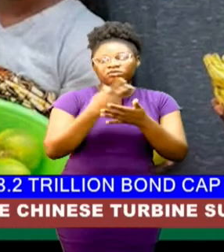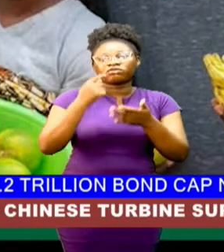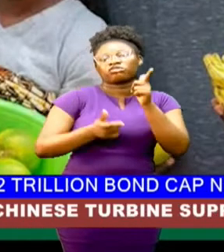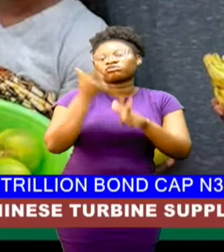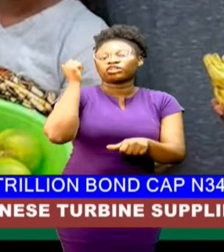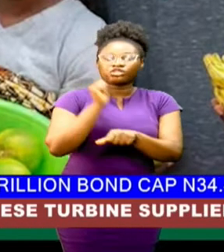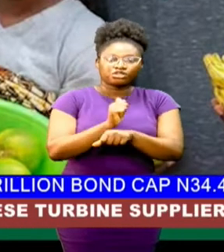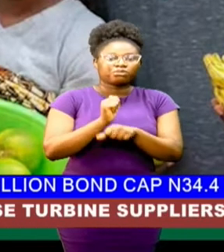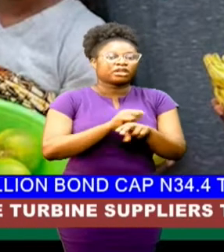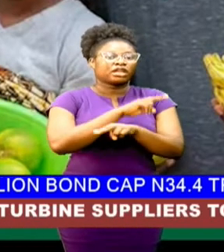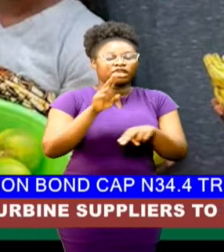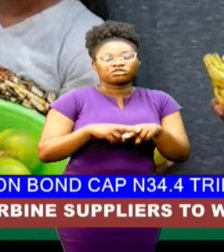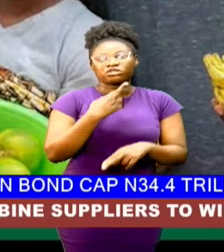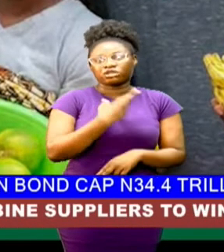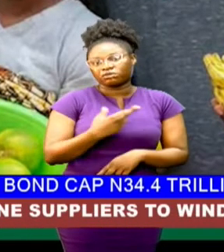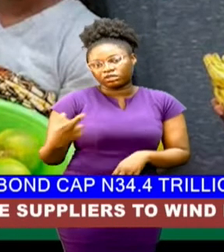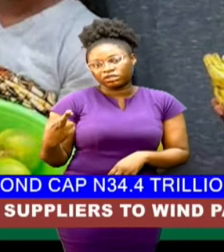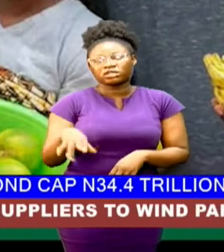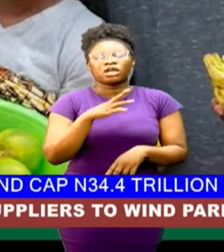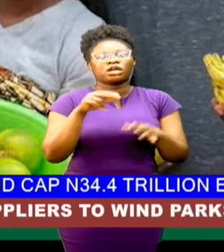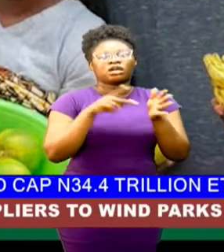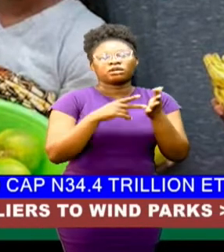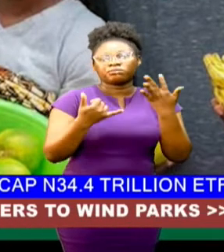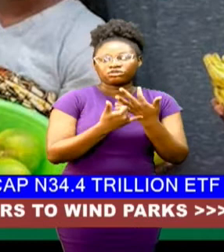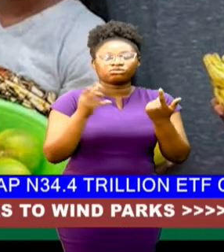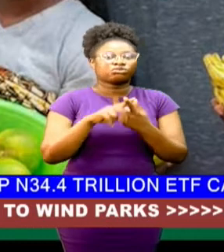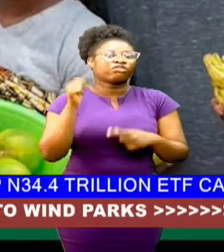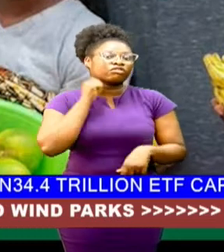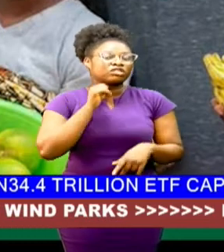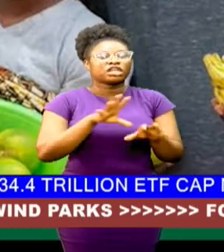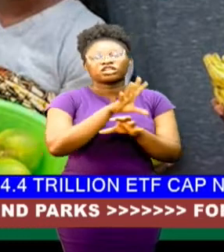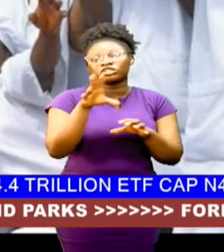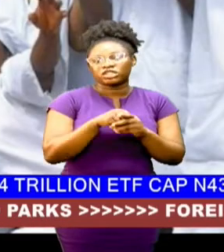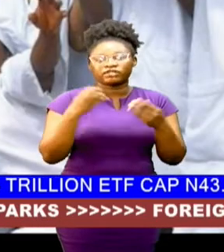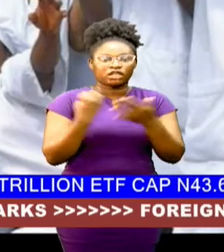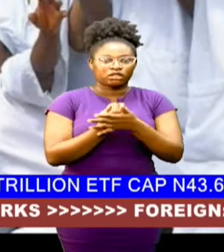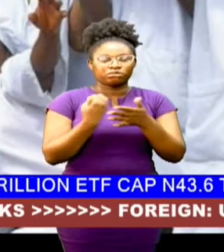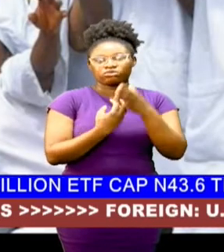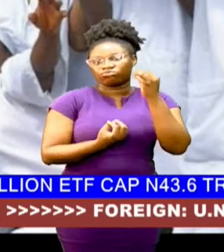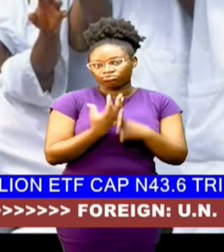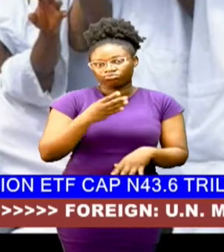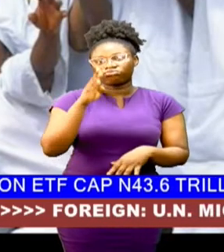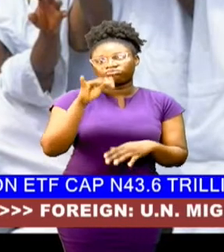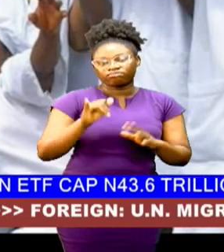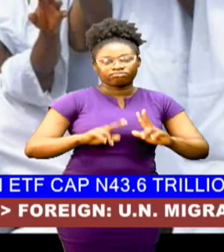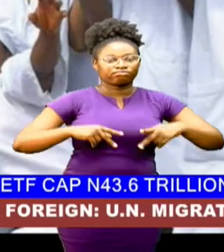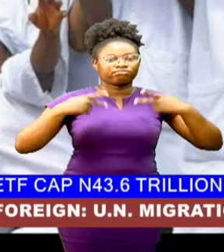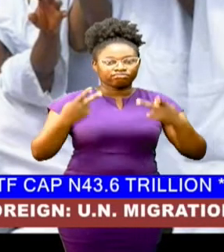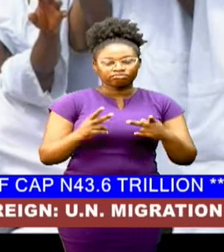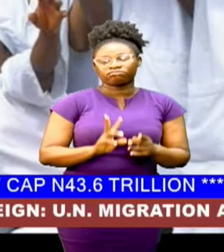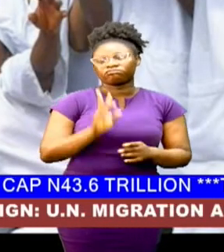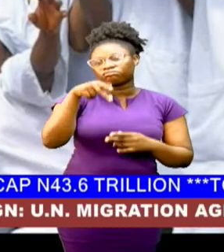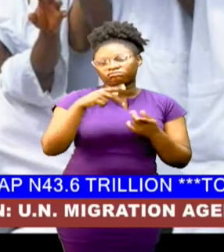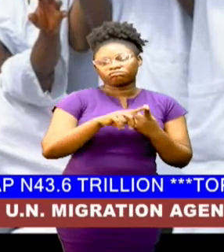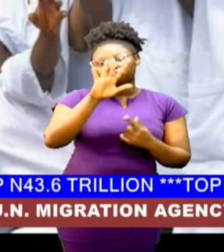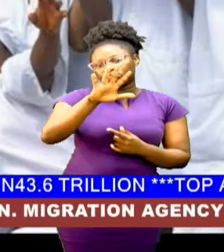natural resources micro-green project, aims to foster inclusive economic growth by providing up to